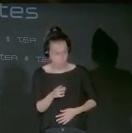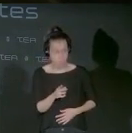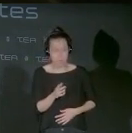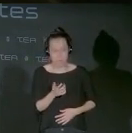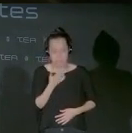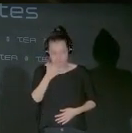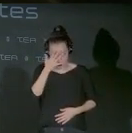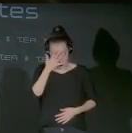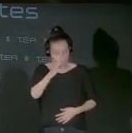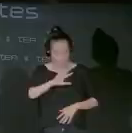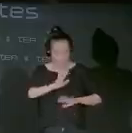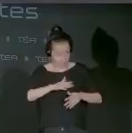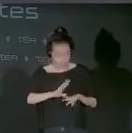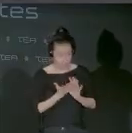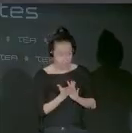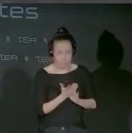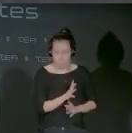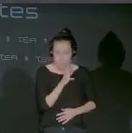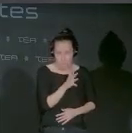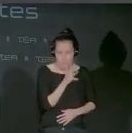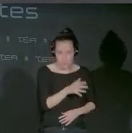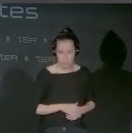happy to talk a little bit about that.